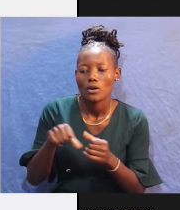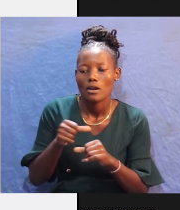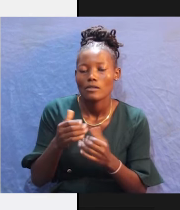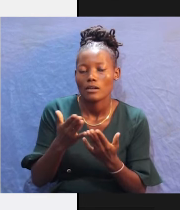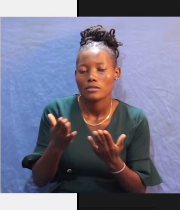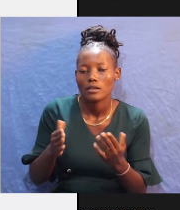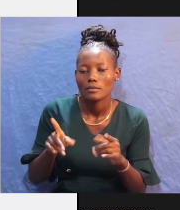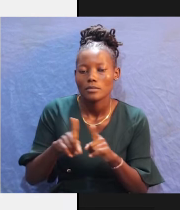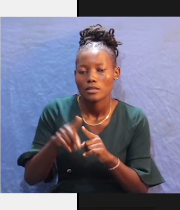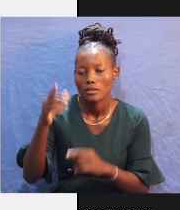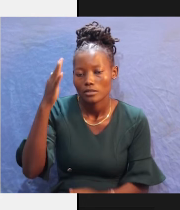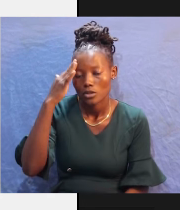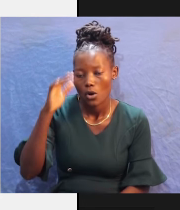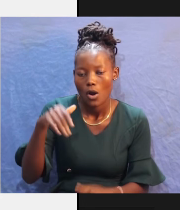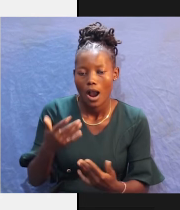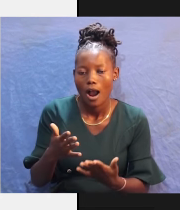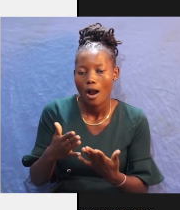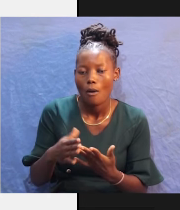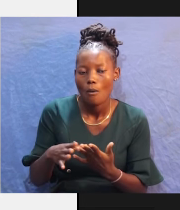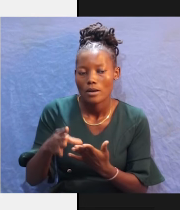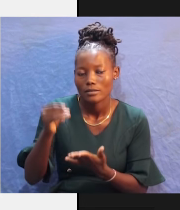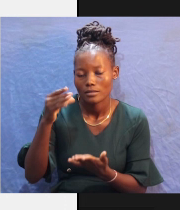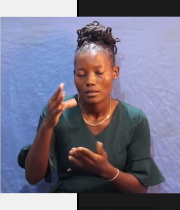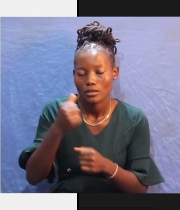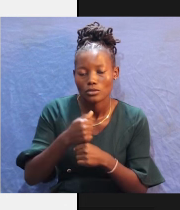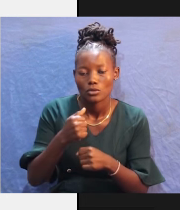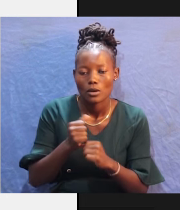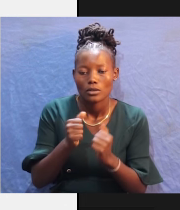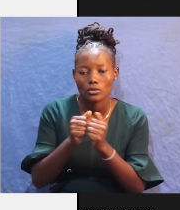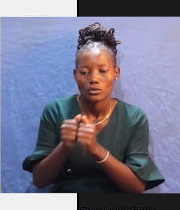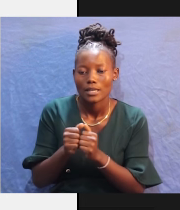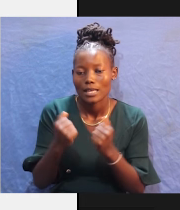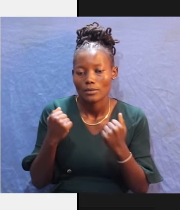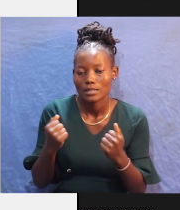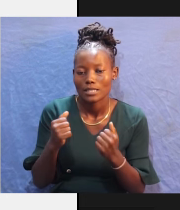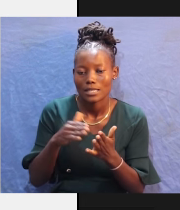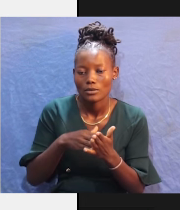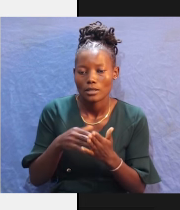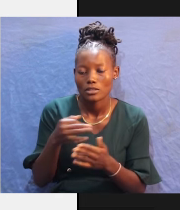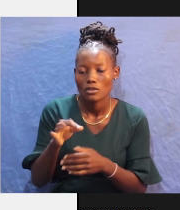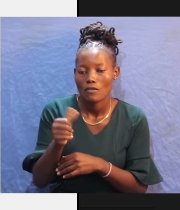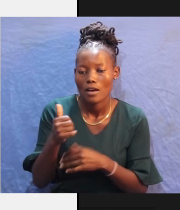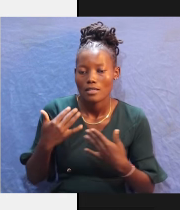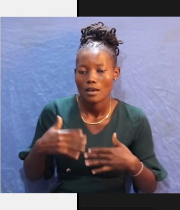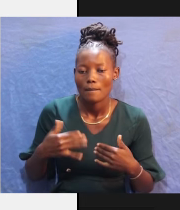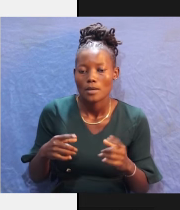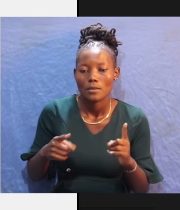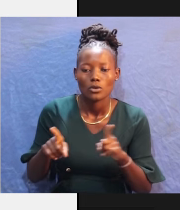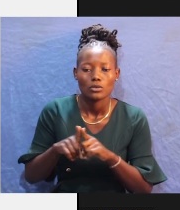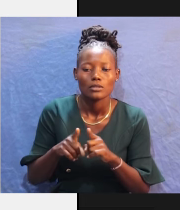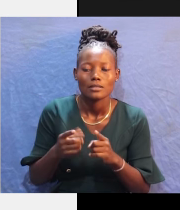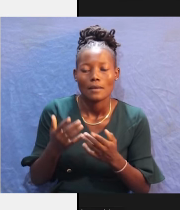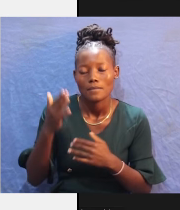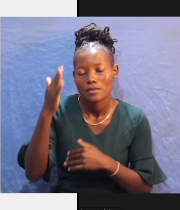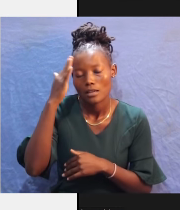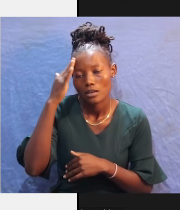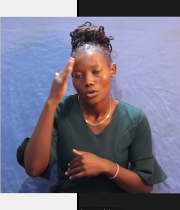also know and learn how to work with those strengths and weaknesses on the other people and their own. They will also